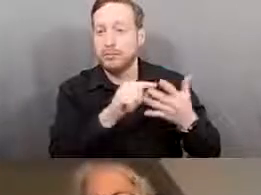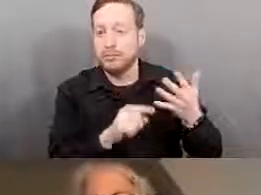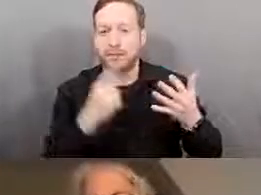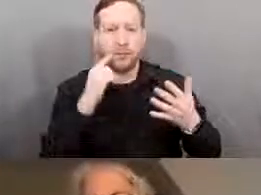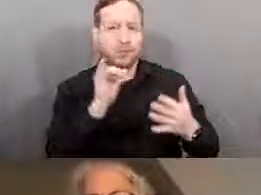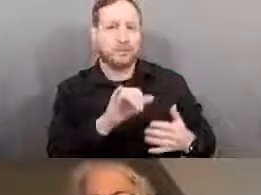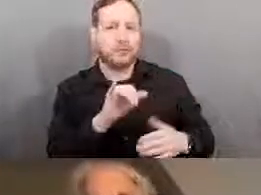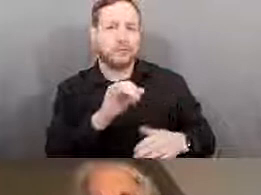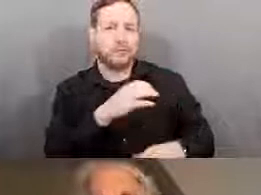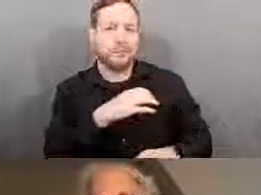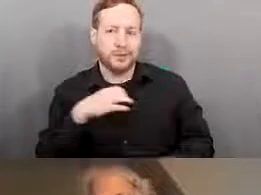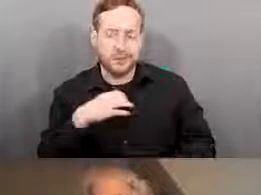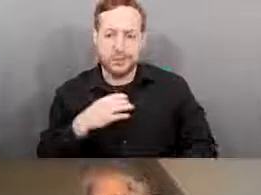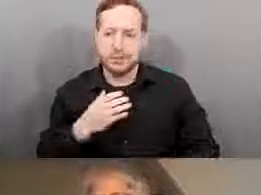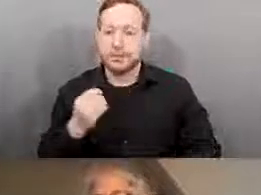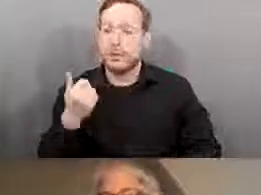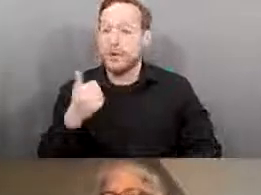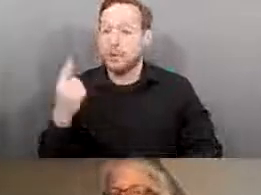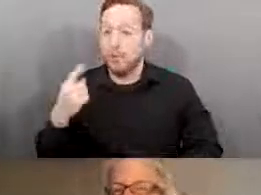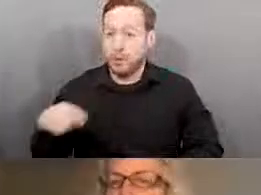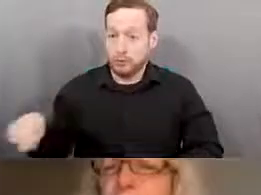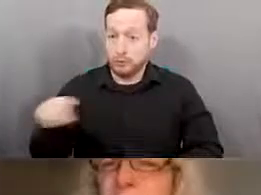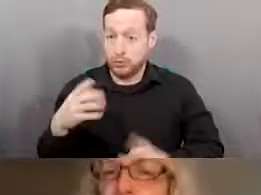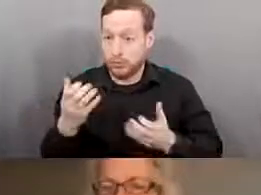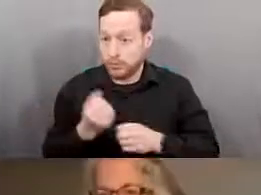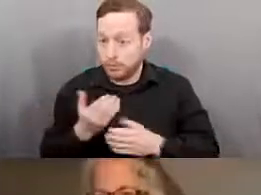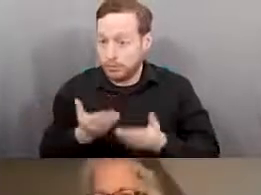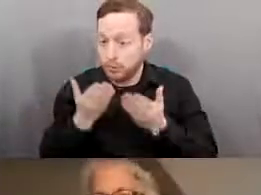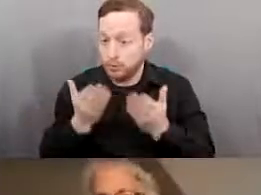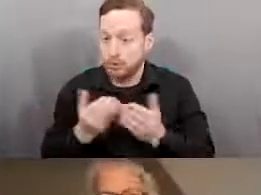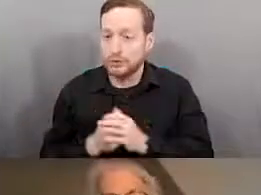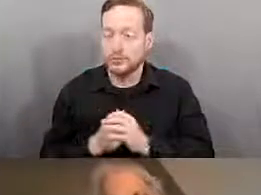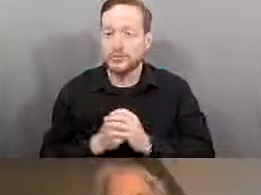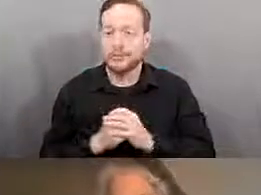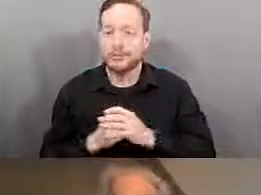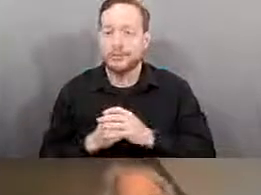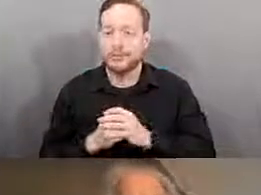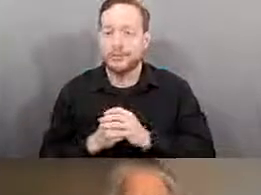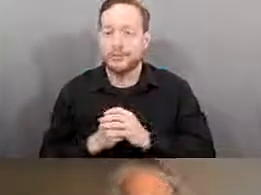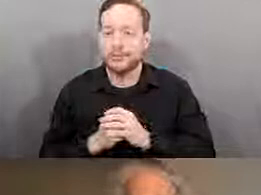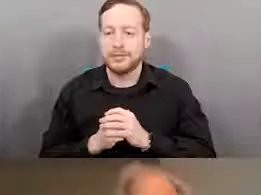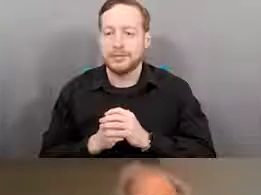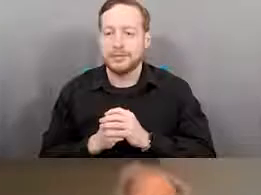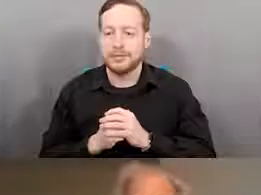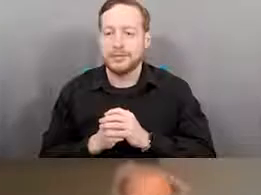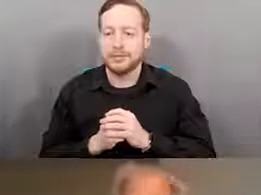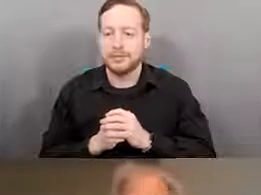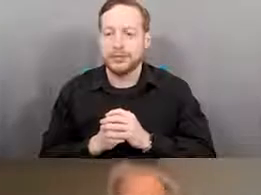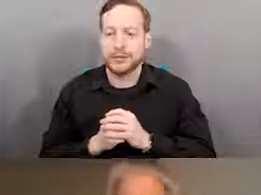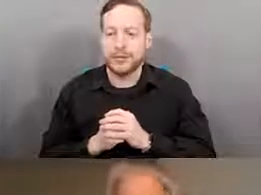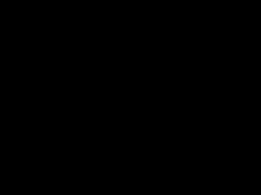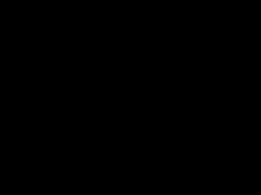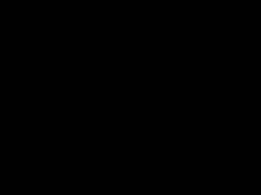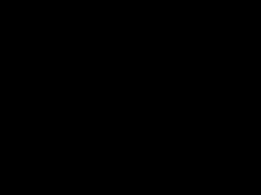requirements for a committee that the state has set up. If a commissioner could bring a motion to the table, thank